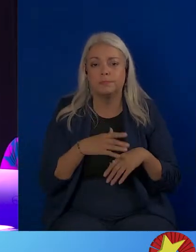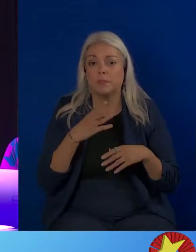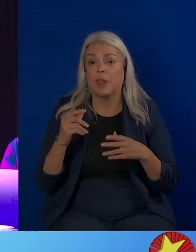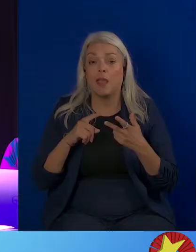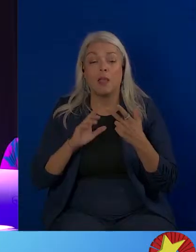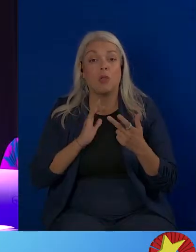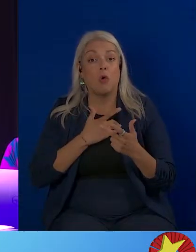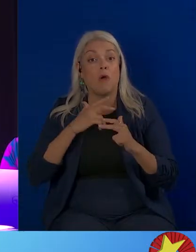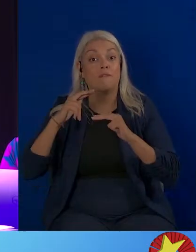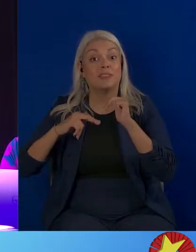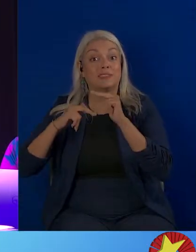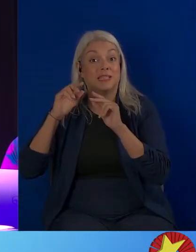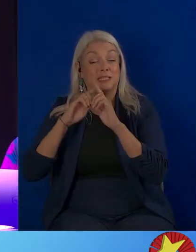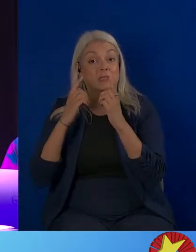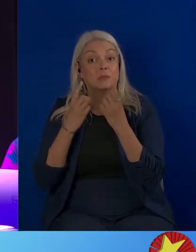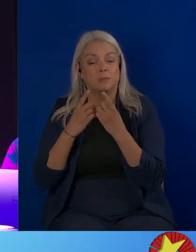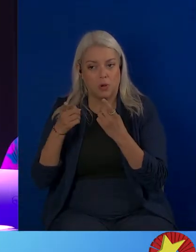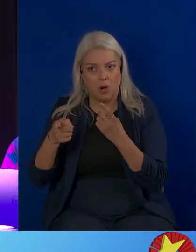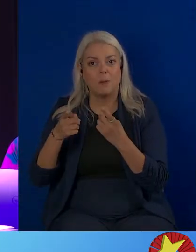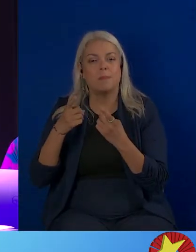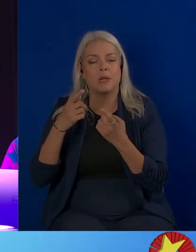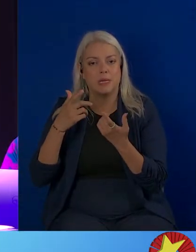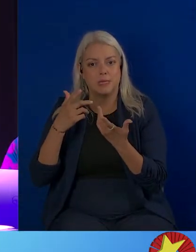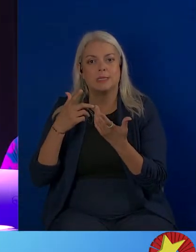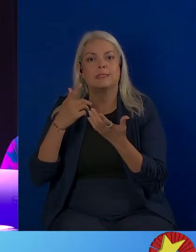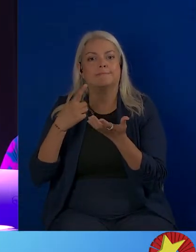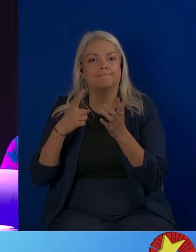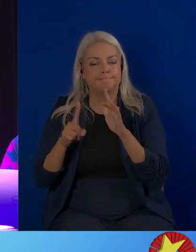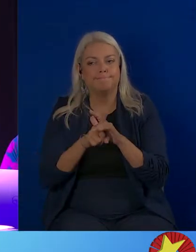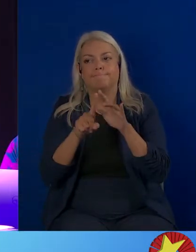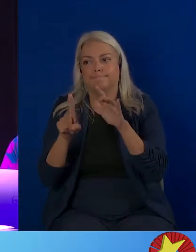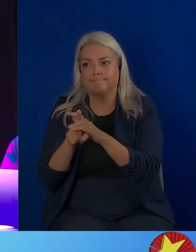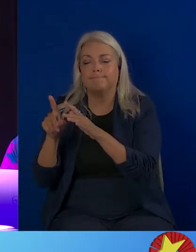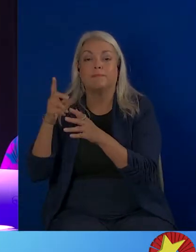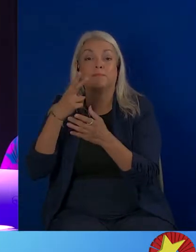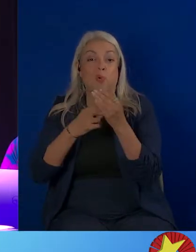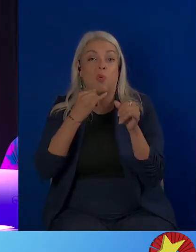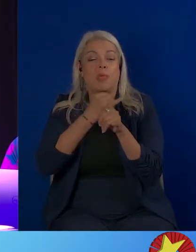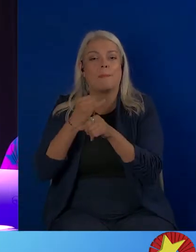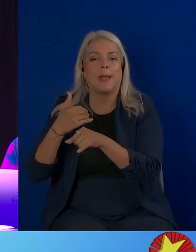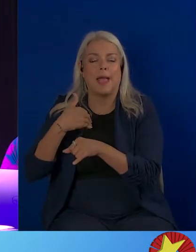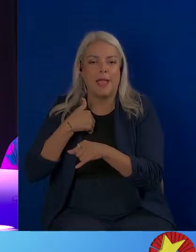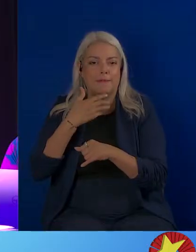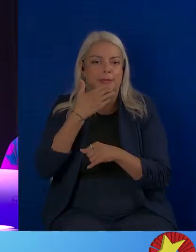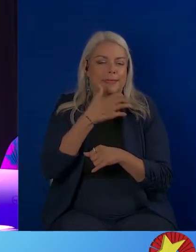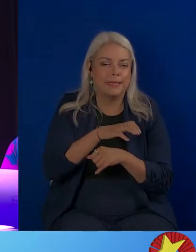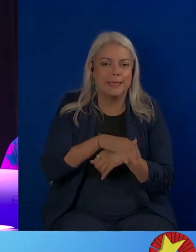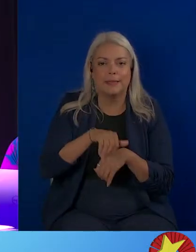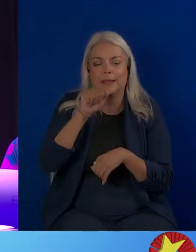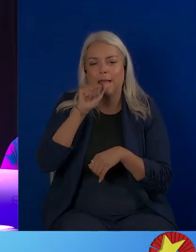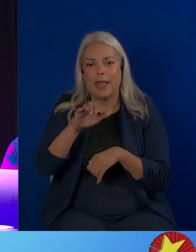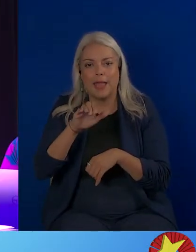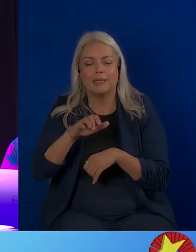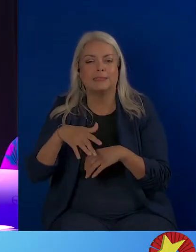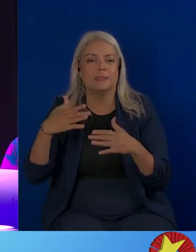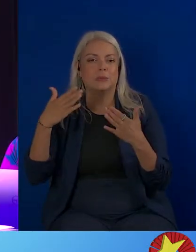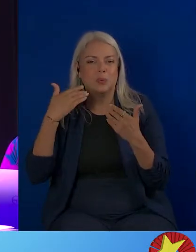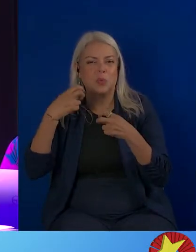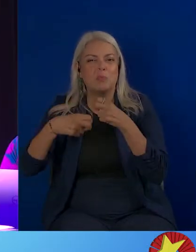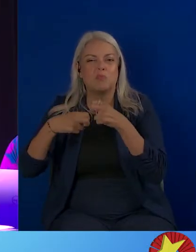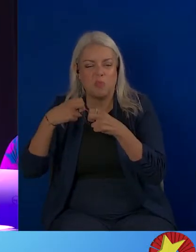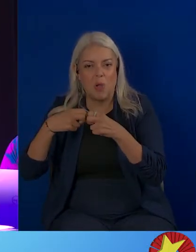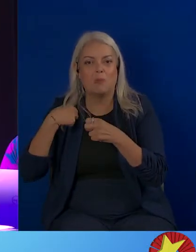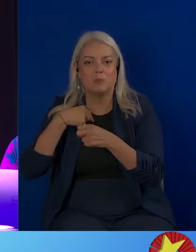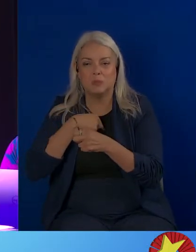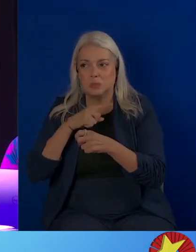the heating, ventilation, and air conditioning issues on both campuses, and also trying to keep up with other maintenance